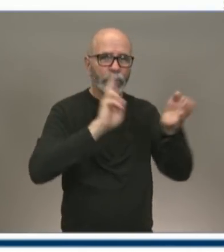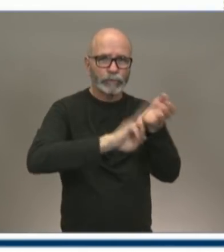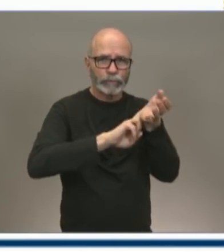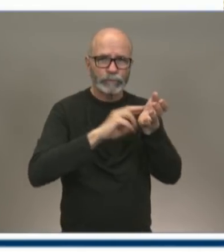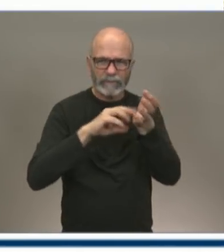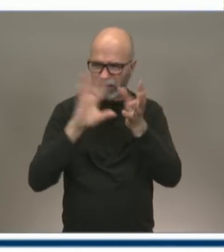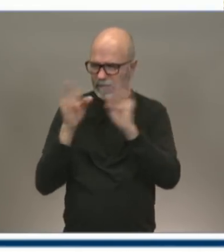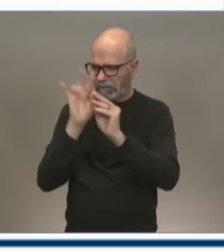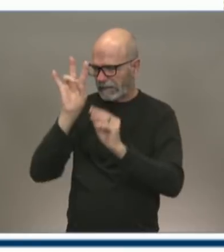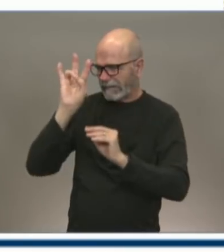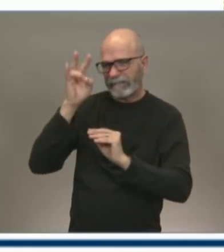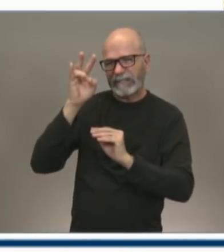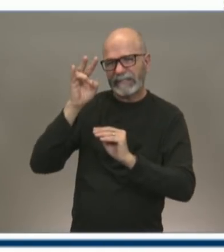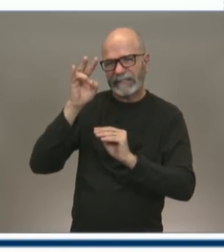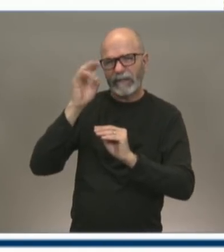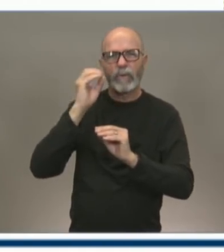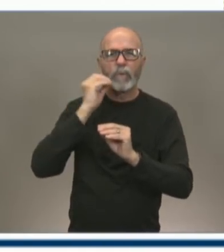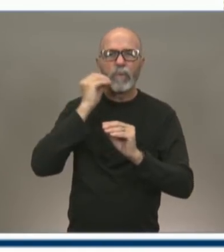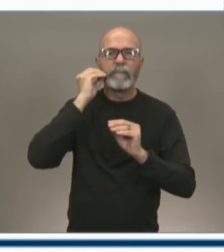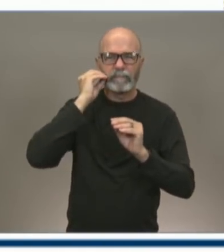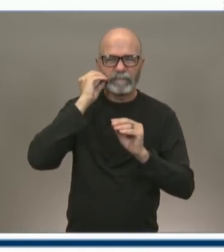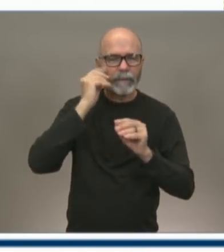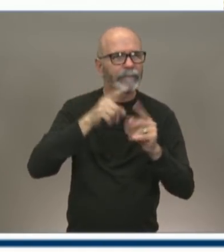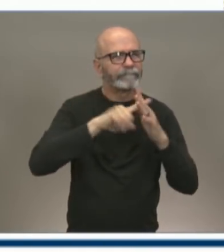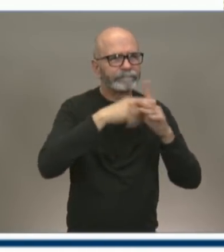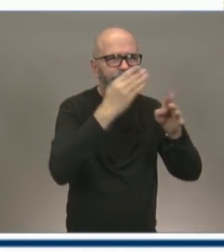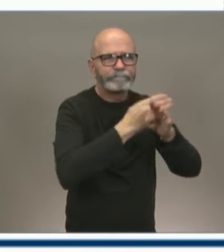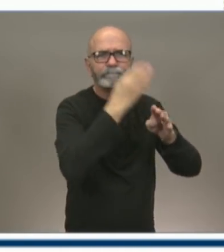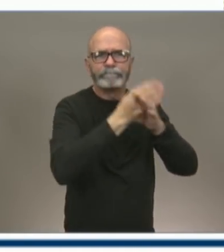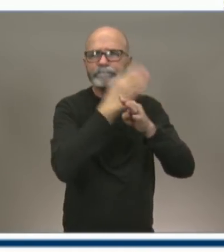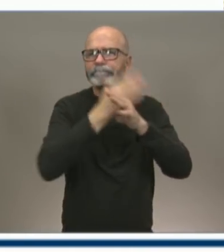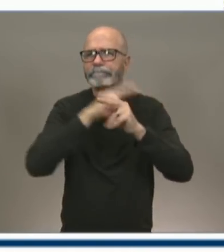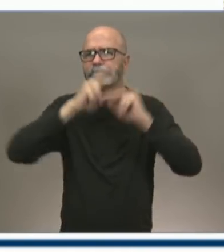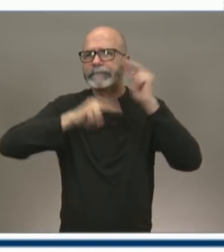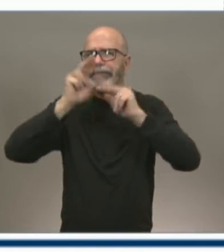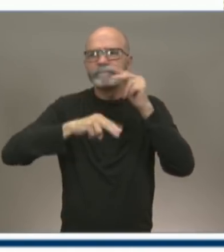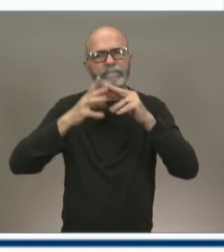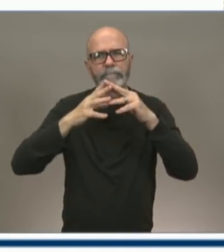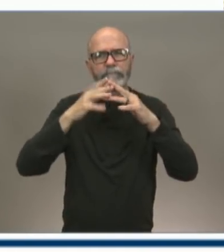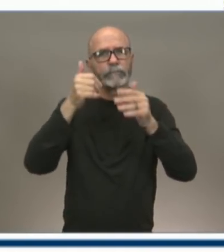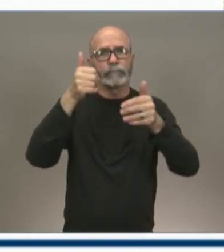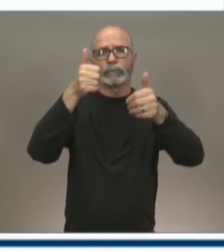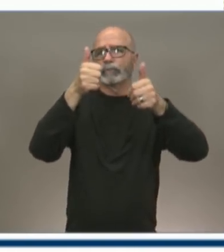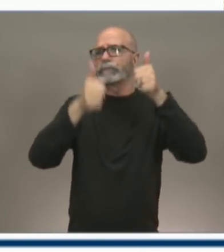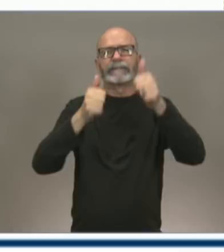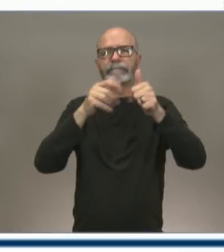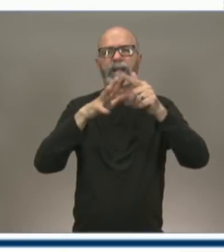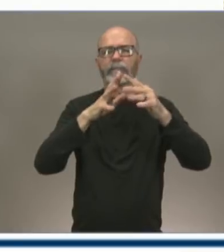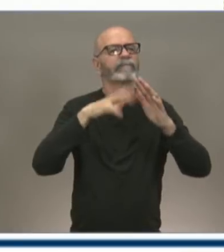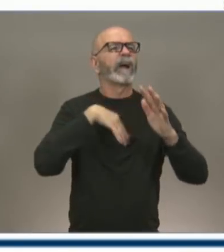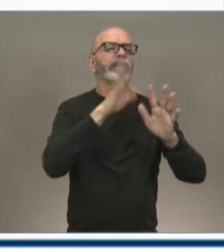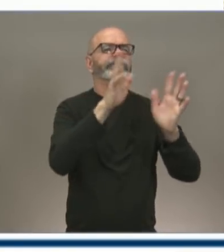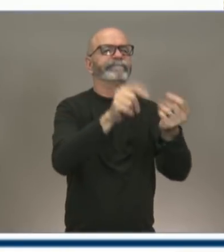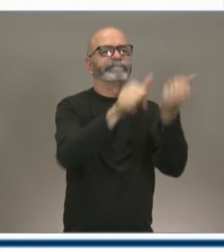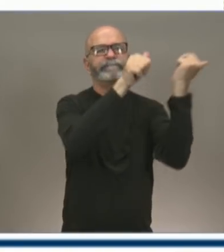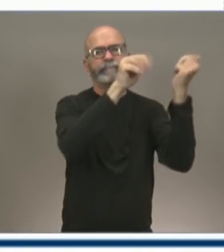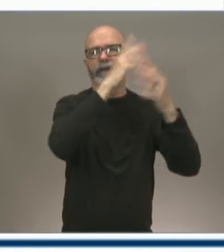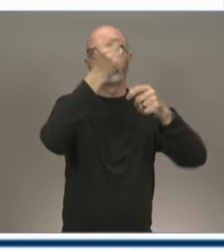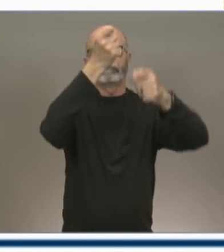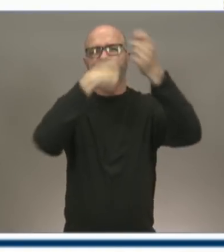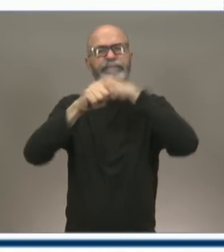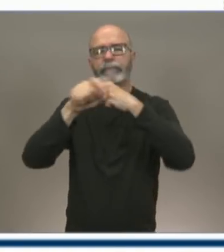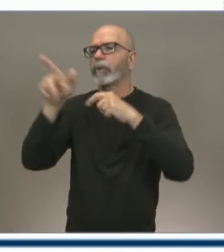any idea yet which ones will actually be replaced, or has that been decided yet? Some of them have